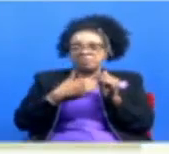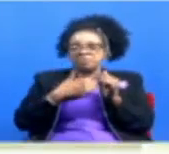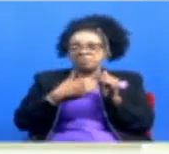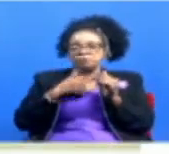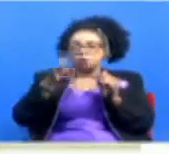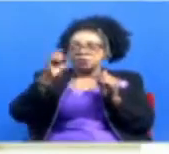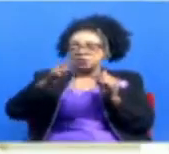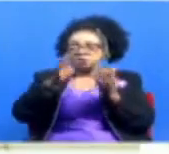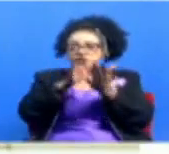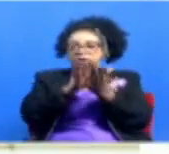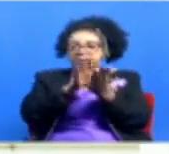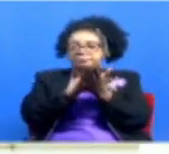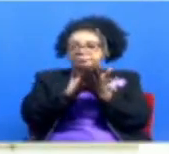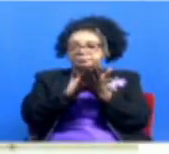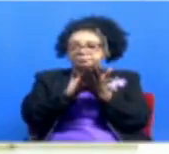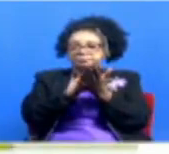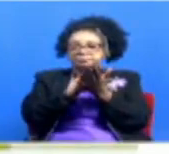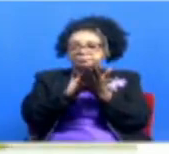bees.